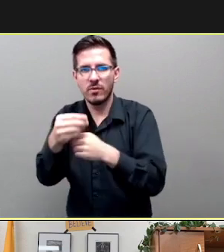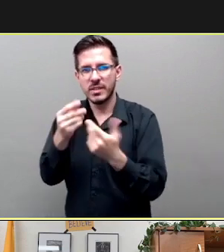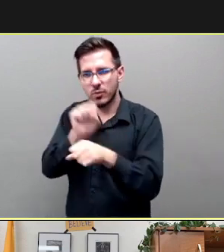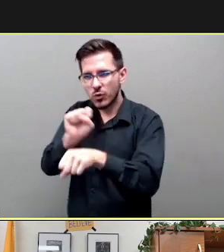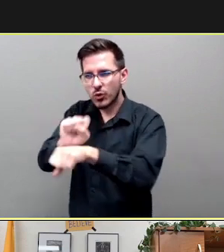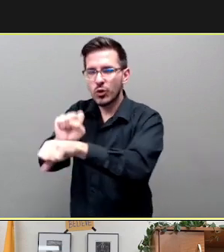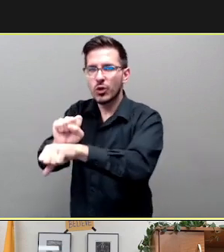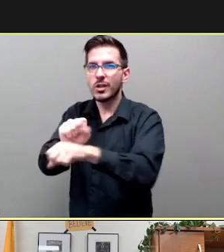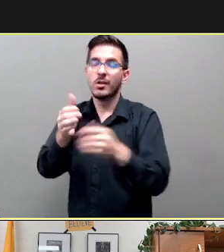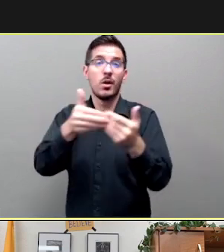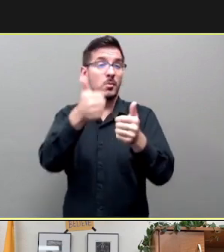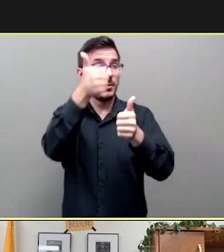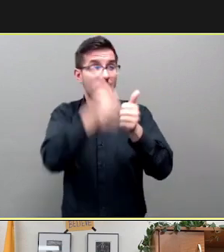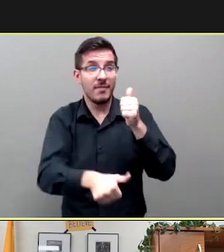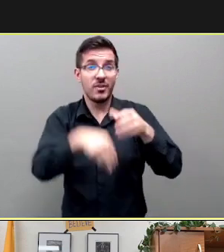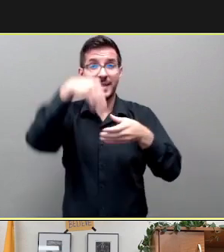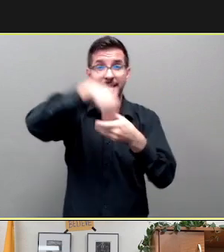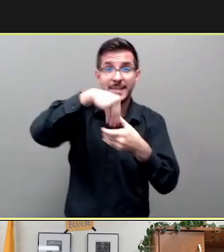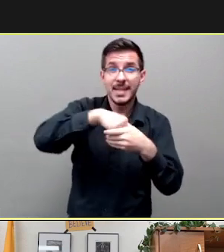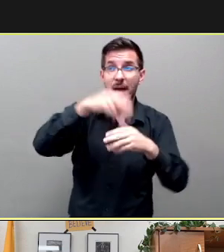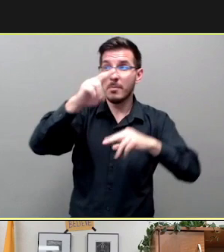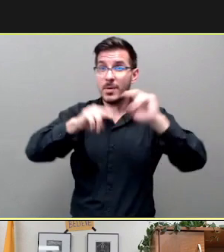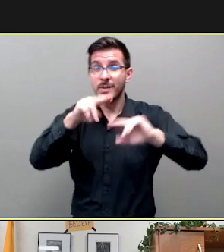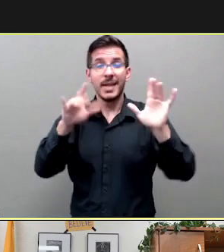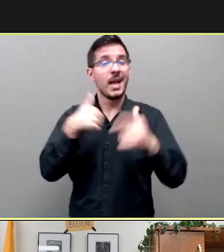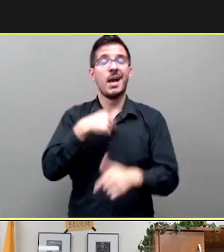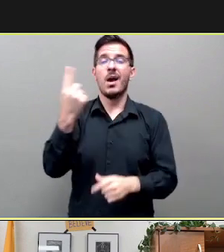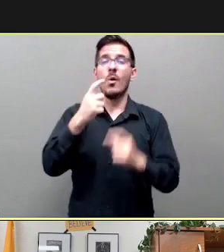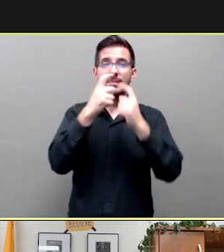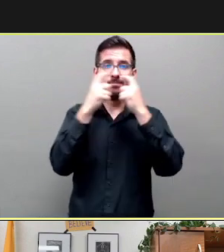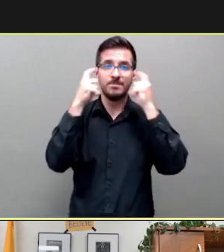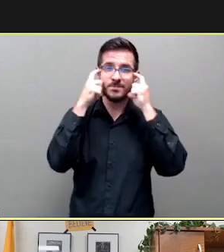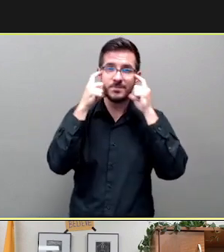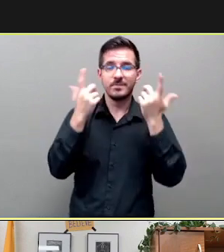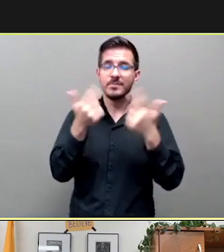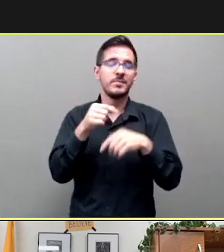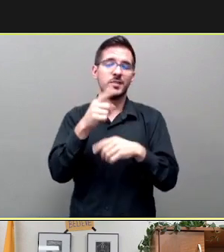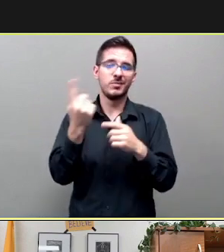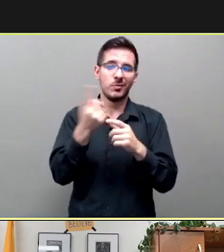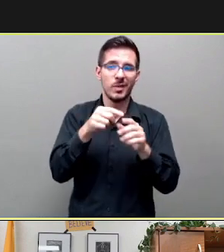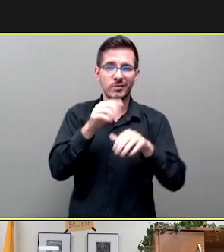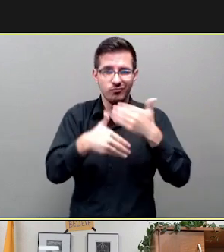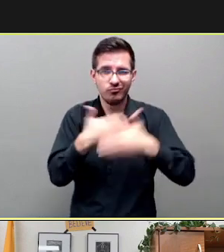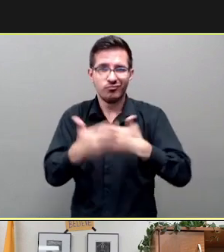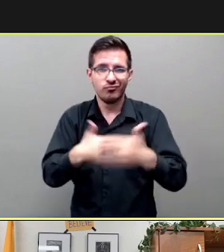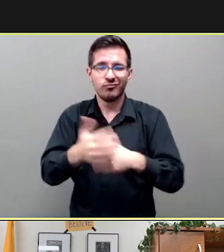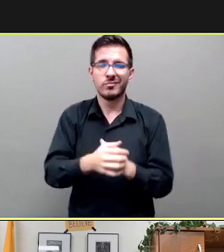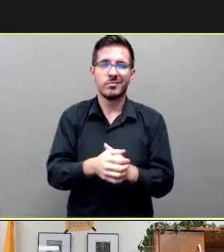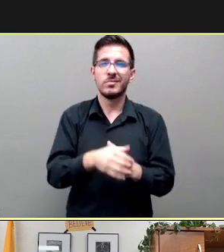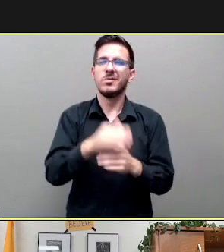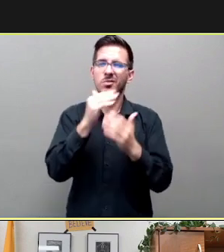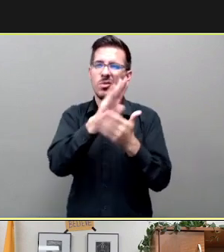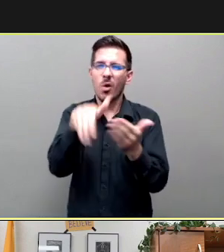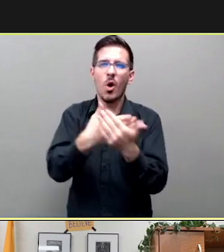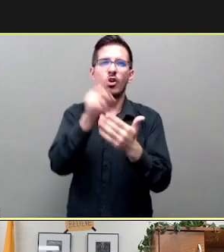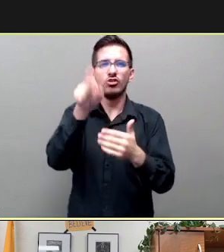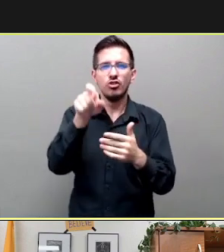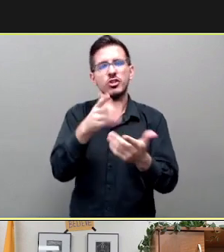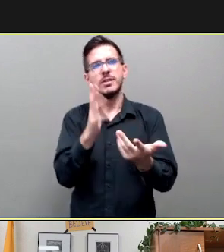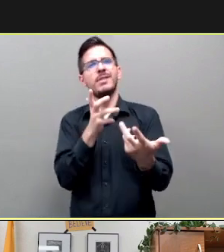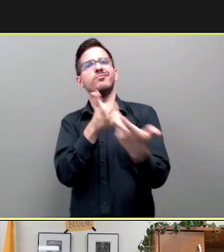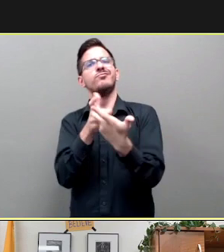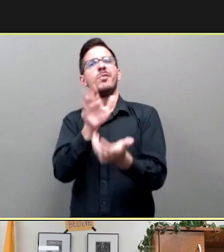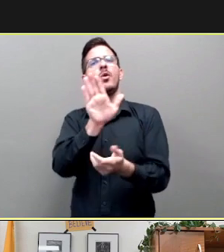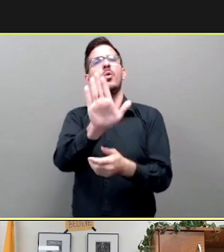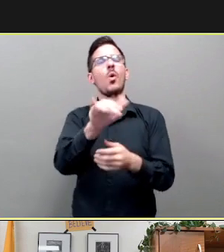indoor setting. And so I vary my routine based on that as well. We all should be varying our routine based on